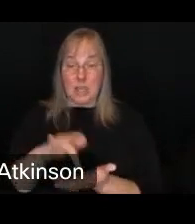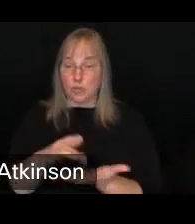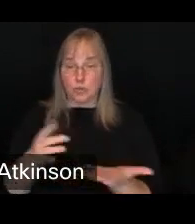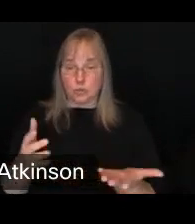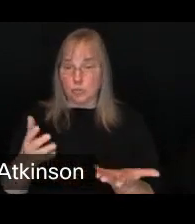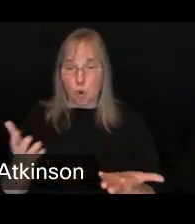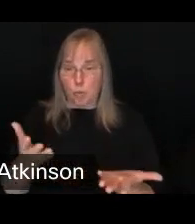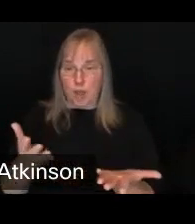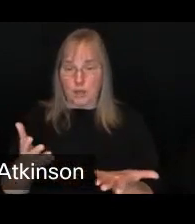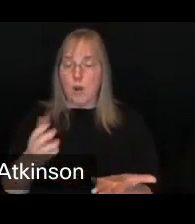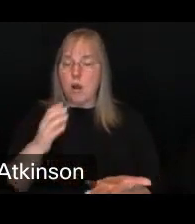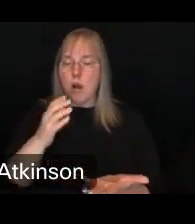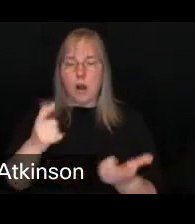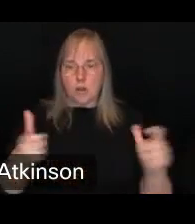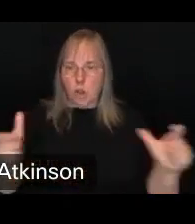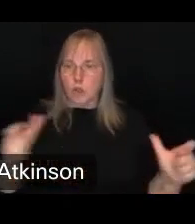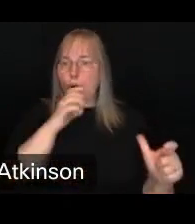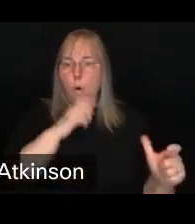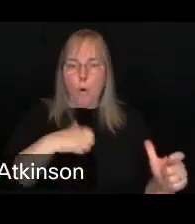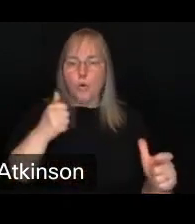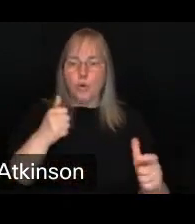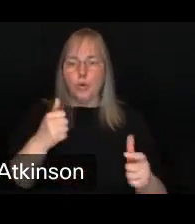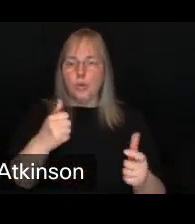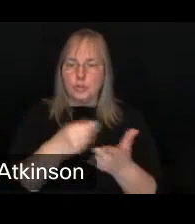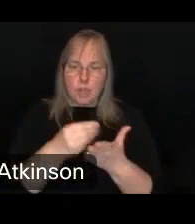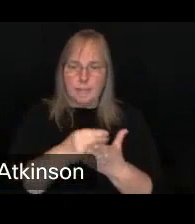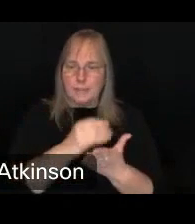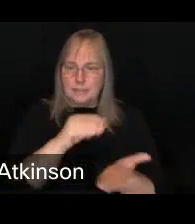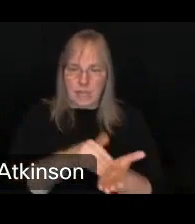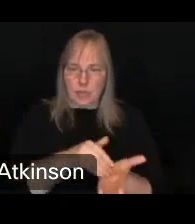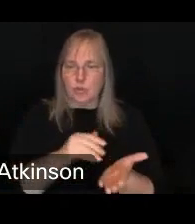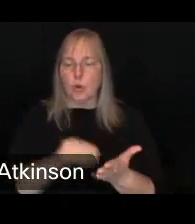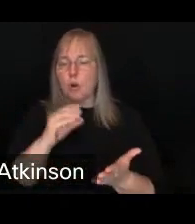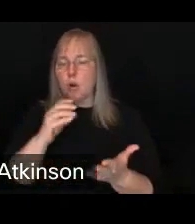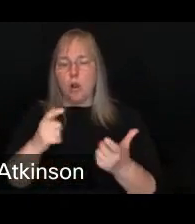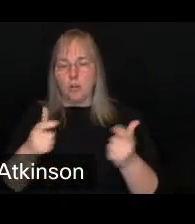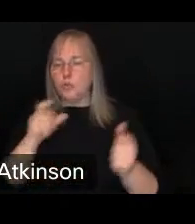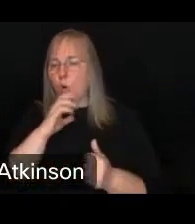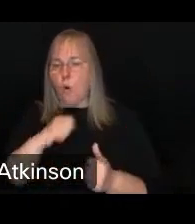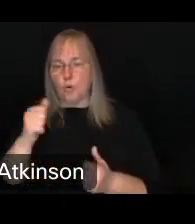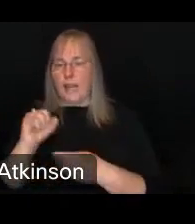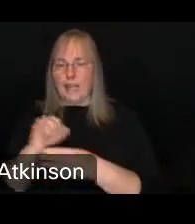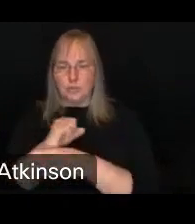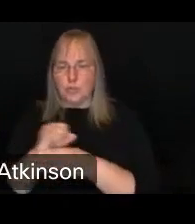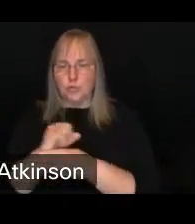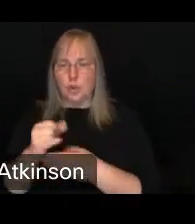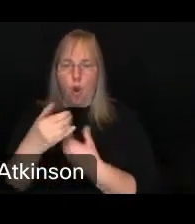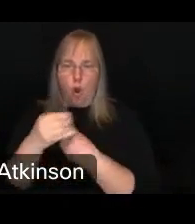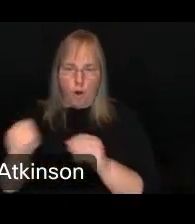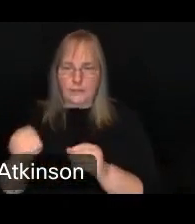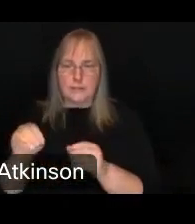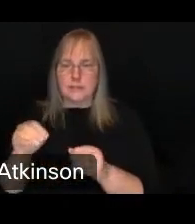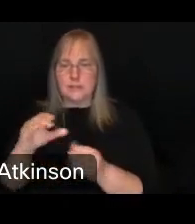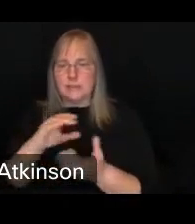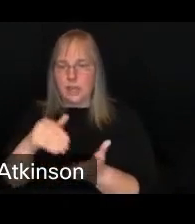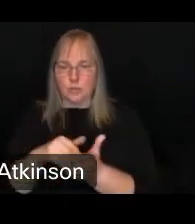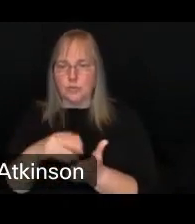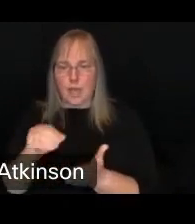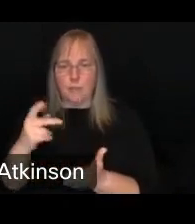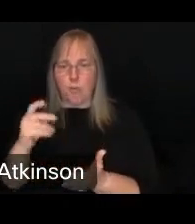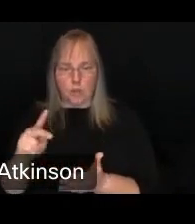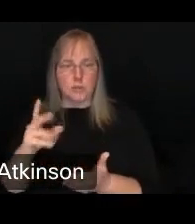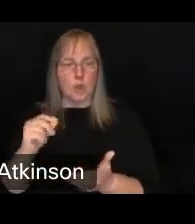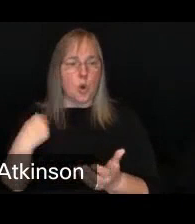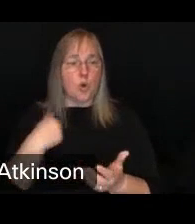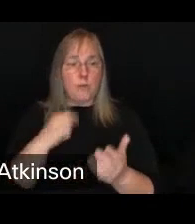or older office/industrial parks. And what we envision those to be in the future are mixed-use walkable places